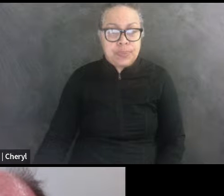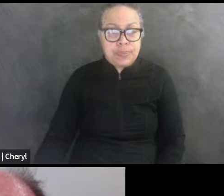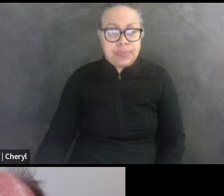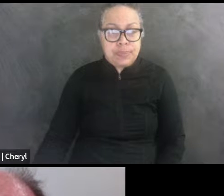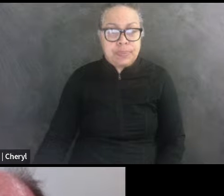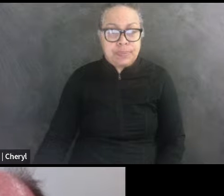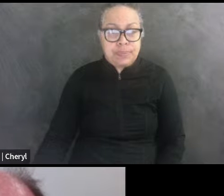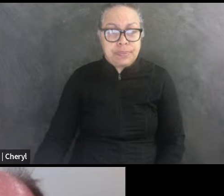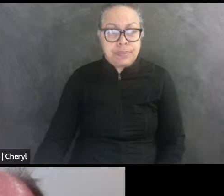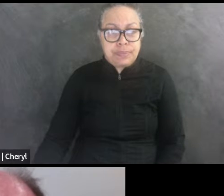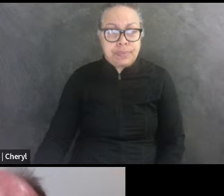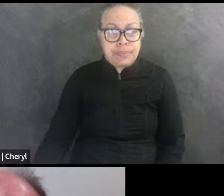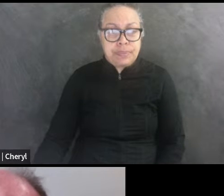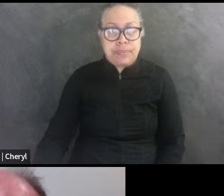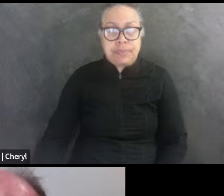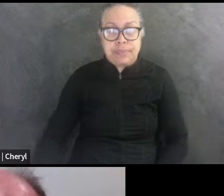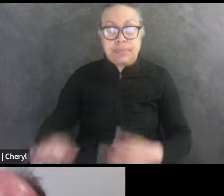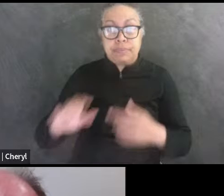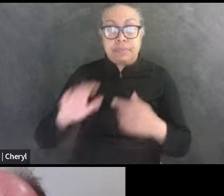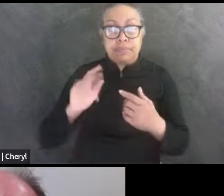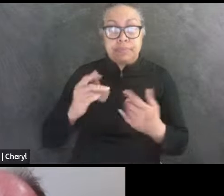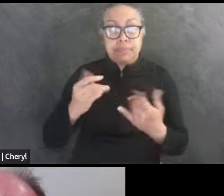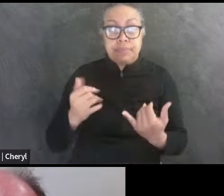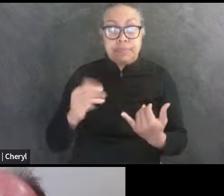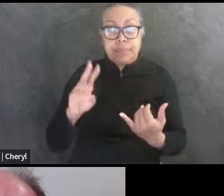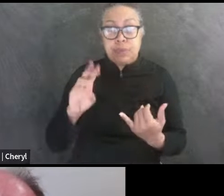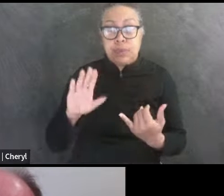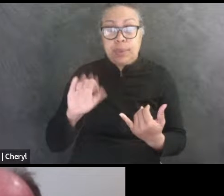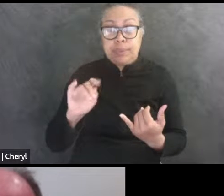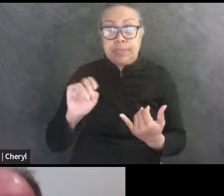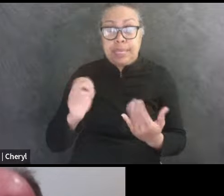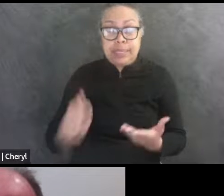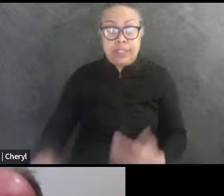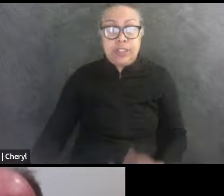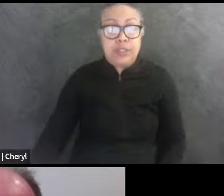website here. What did I say the address was?